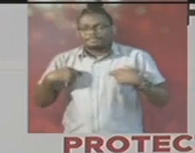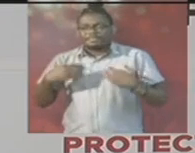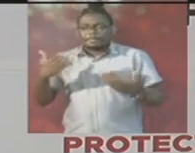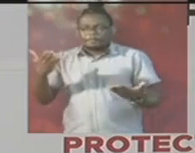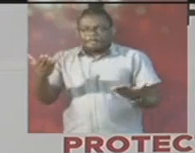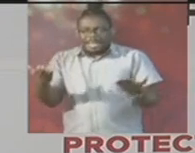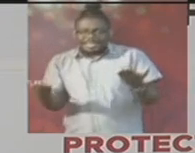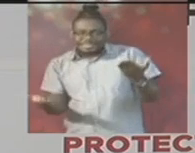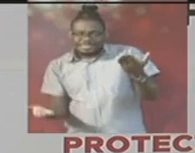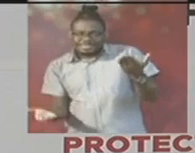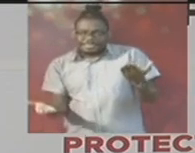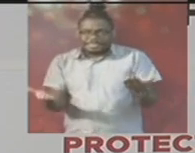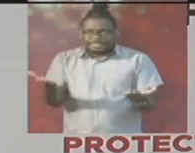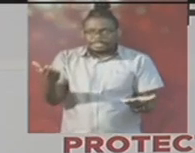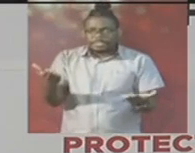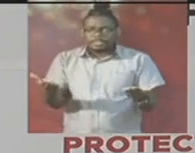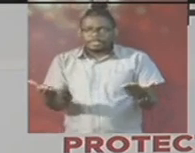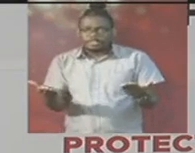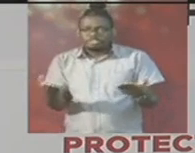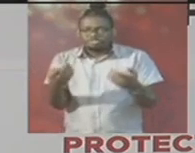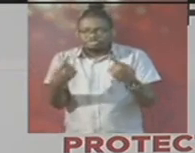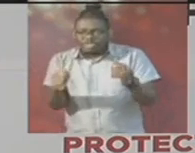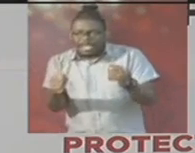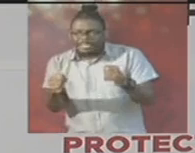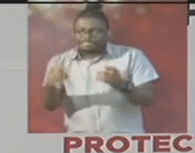to reduce congregation,